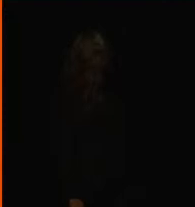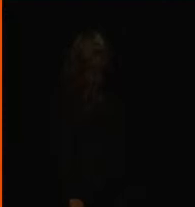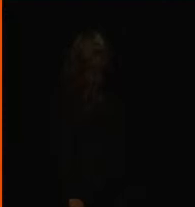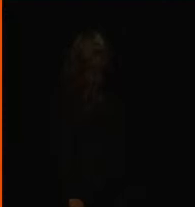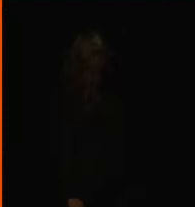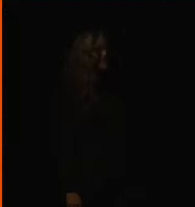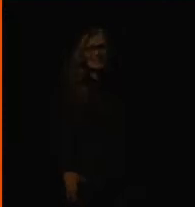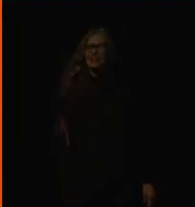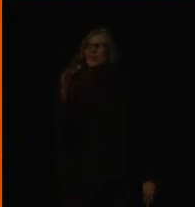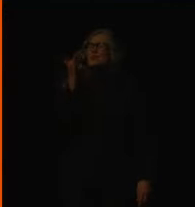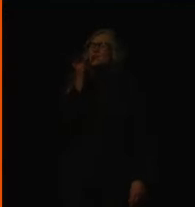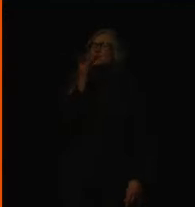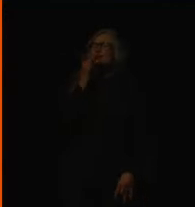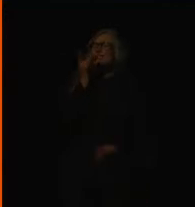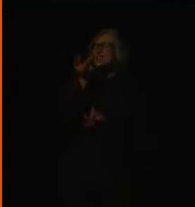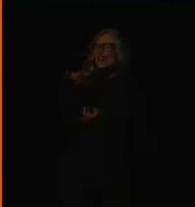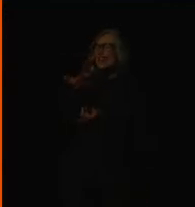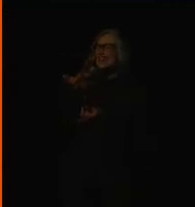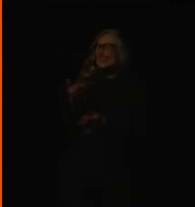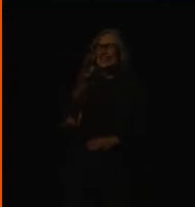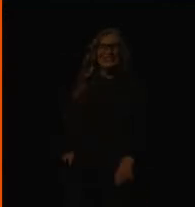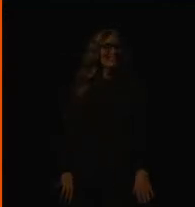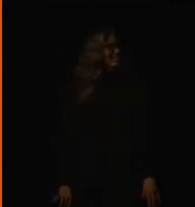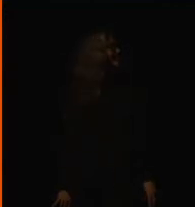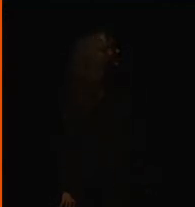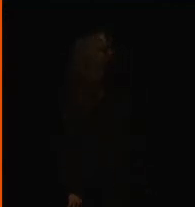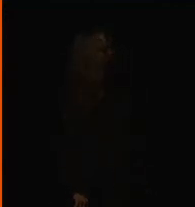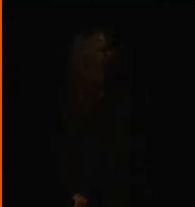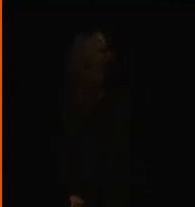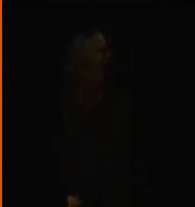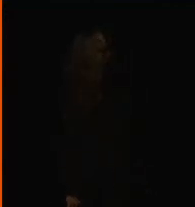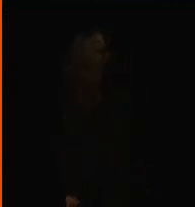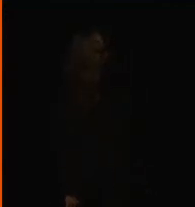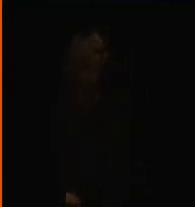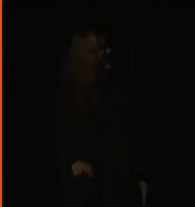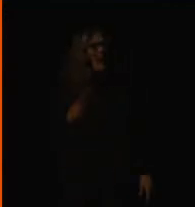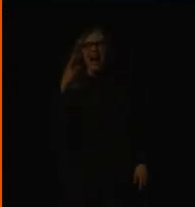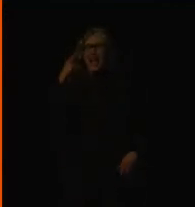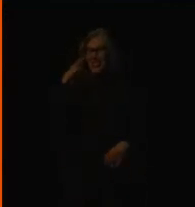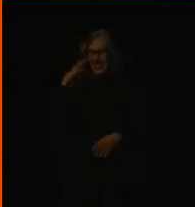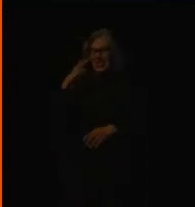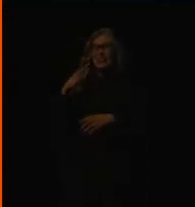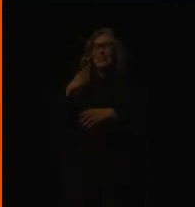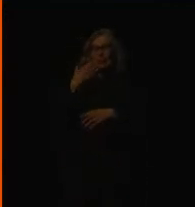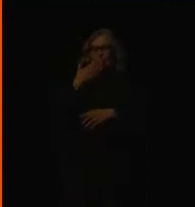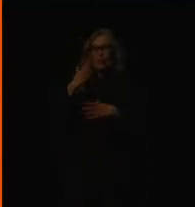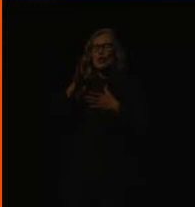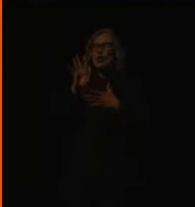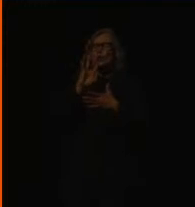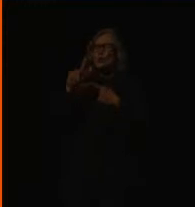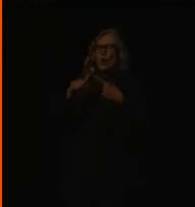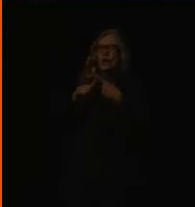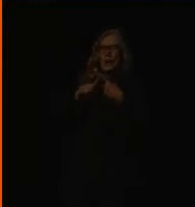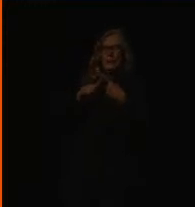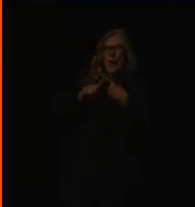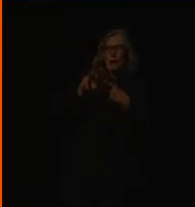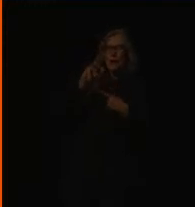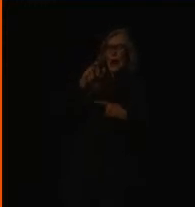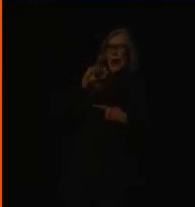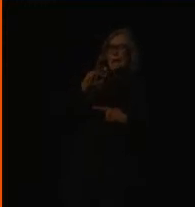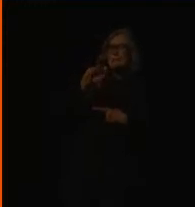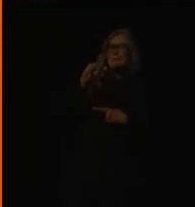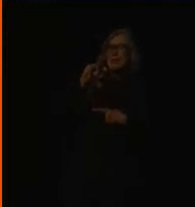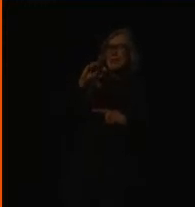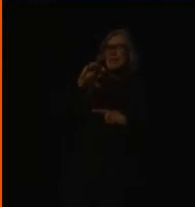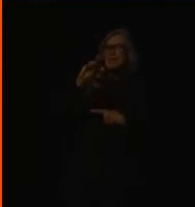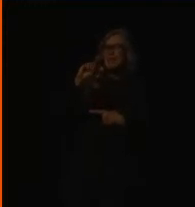Tasty scooter. I think we're good with these one takes. I feel confident about them. Here in Minnesota.